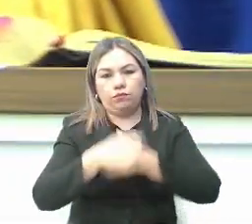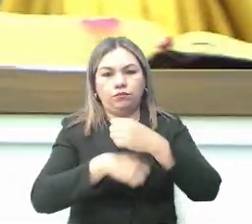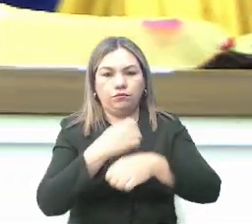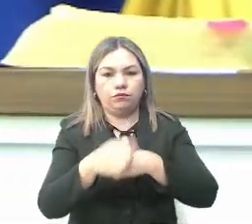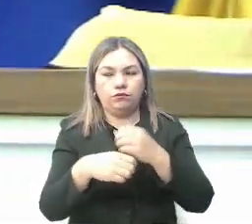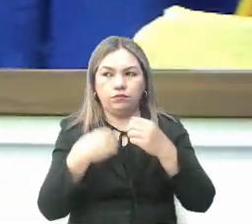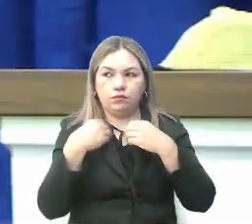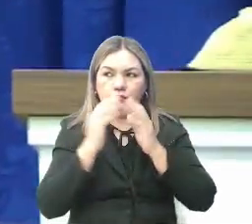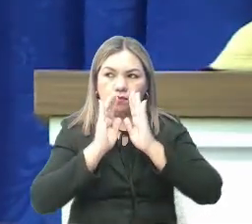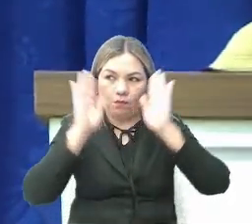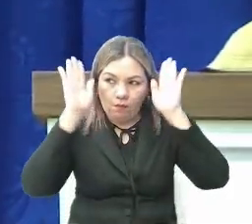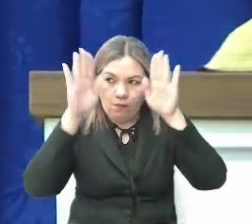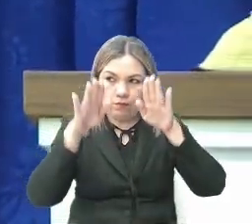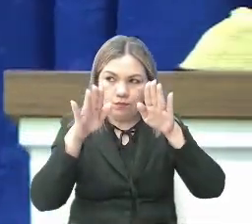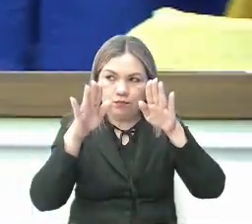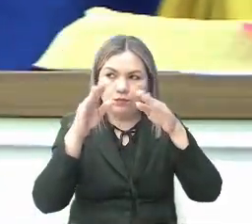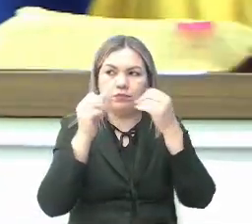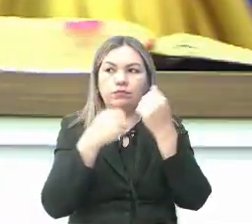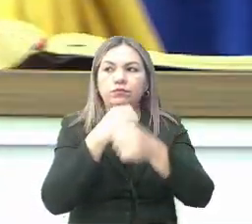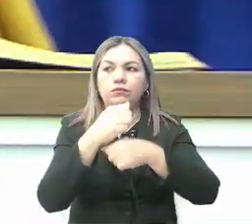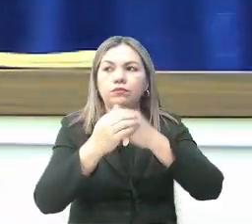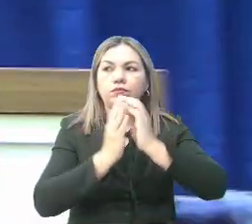Lean your head down. We're going to pray.